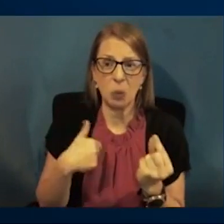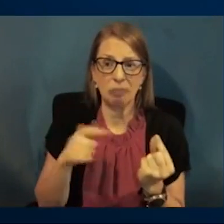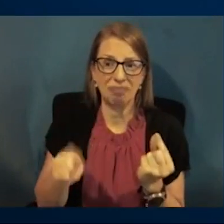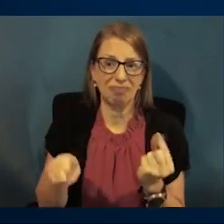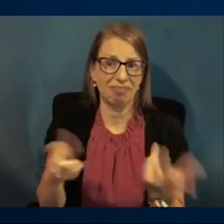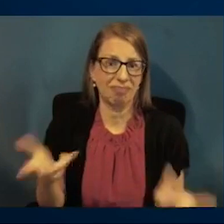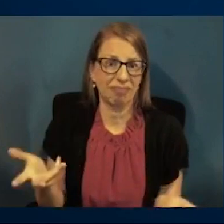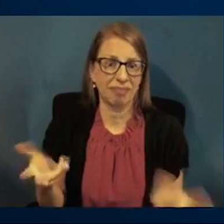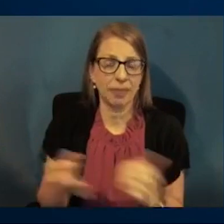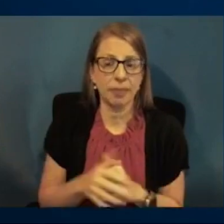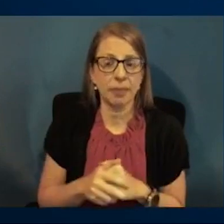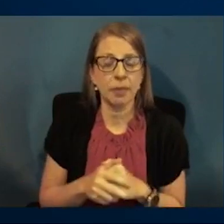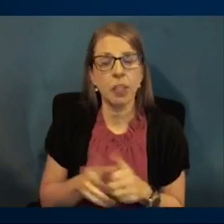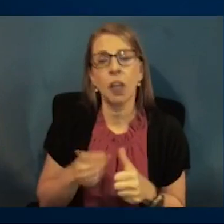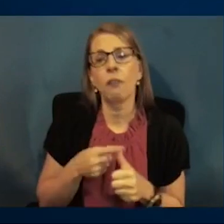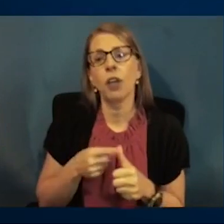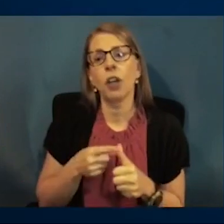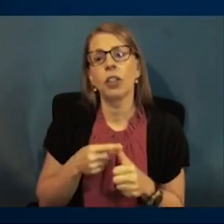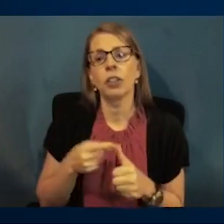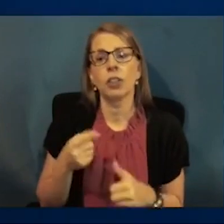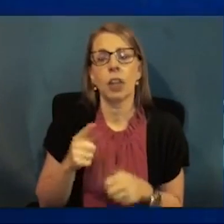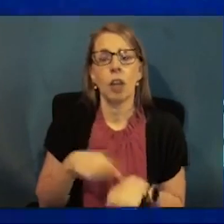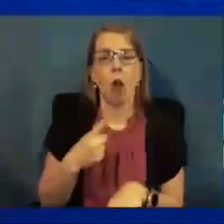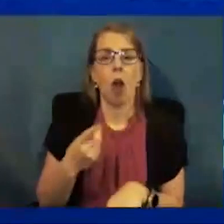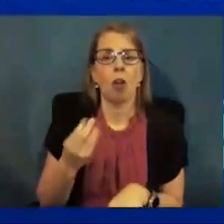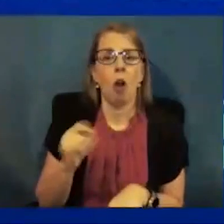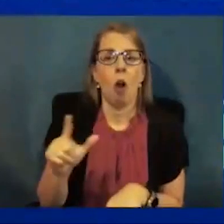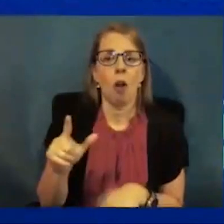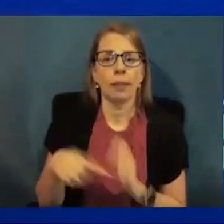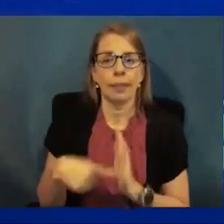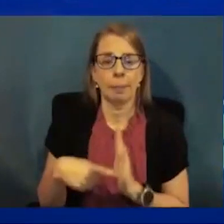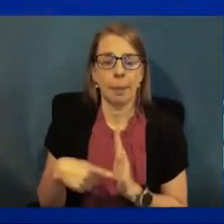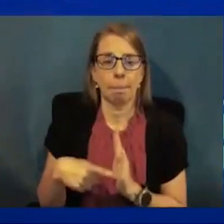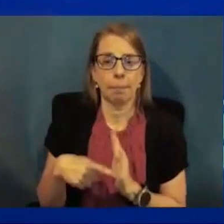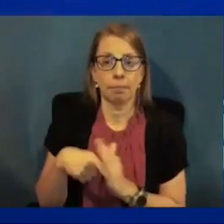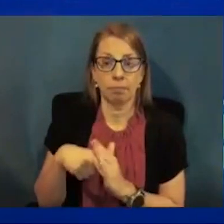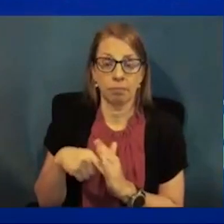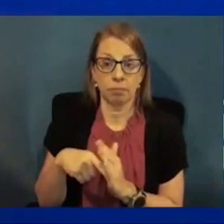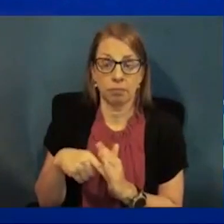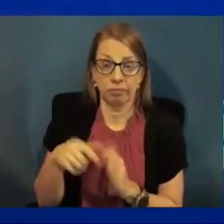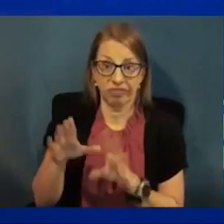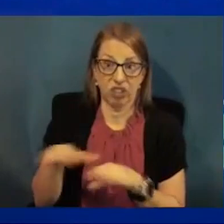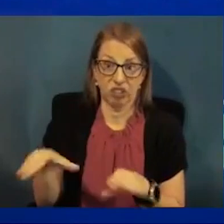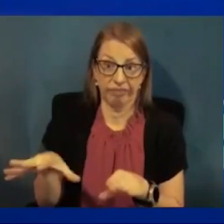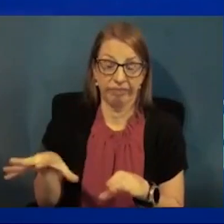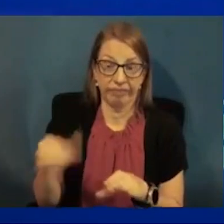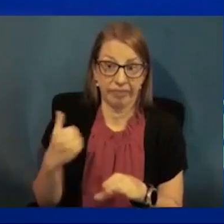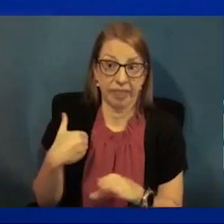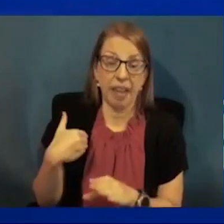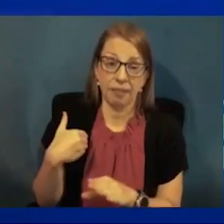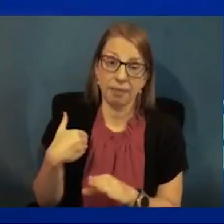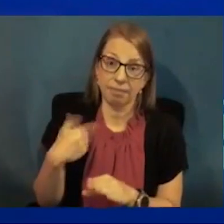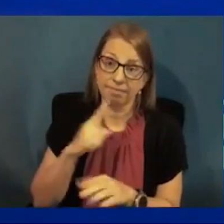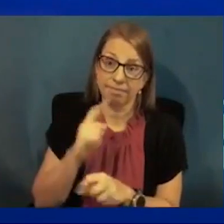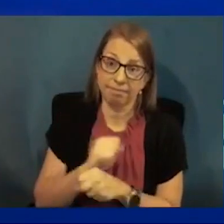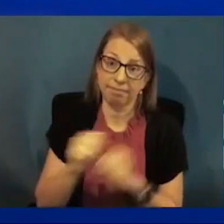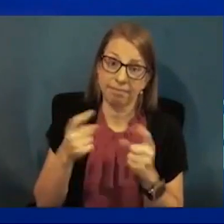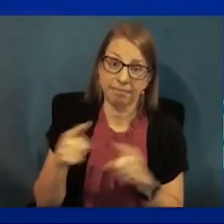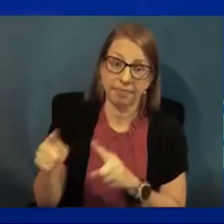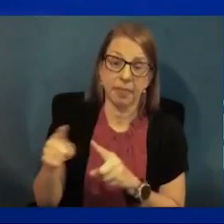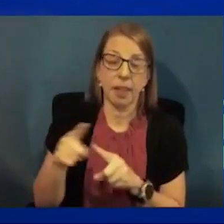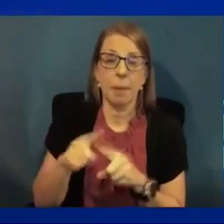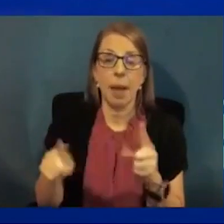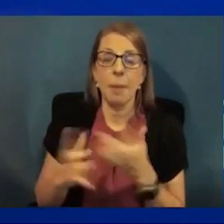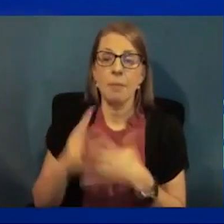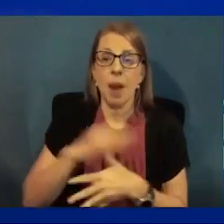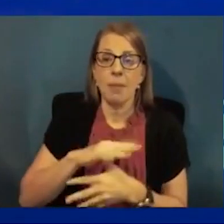all, let's take on the long haul symptom in children. It can occur, by the way, so that could be true. But I would visit with your primary care physician for your child and see what